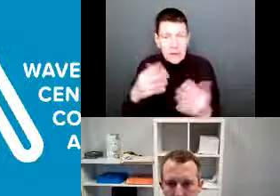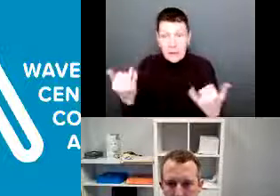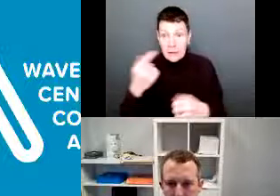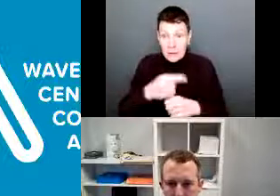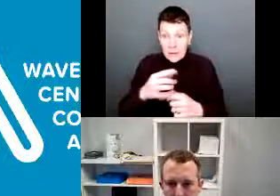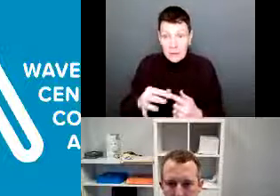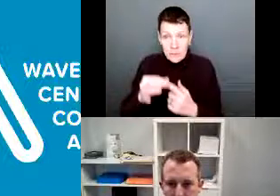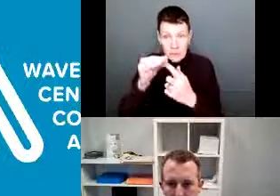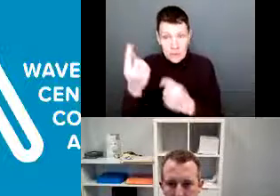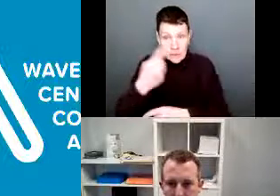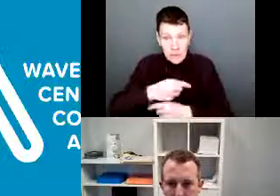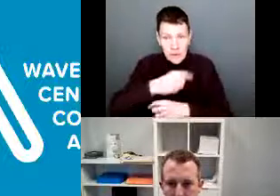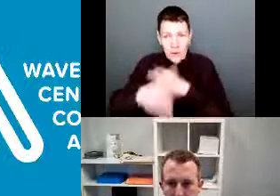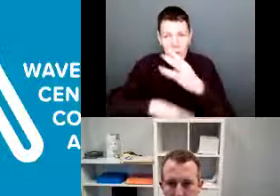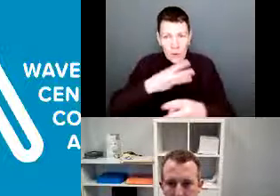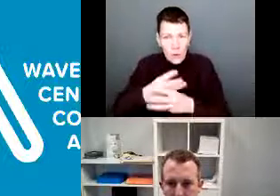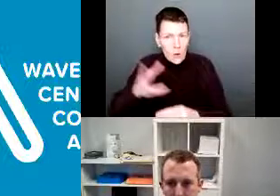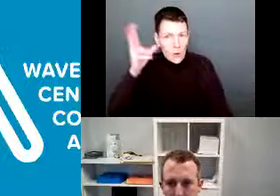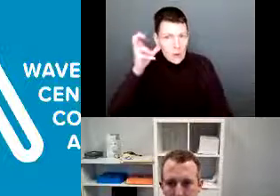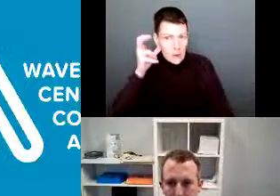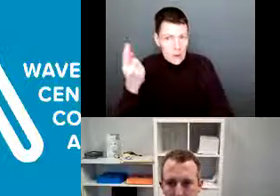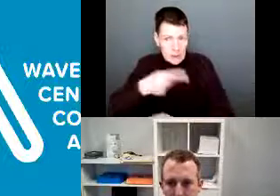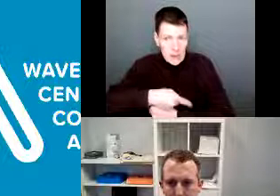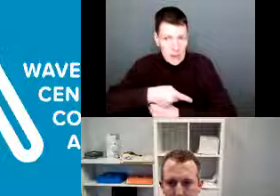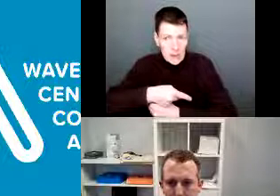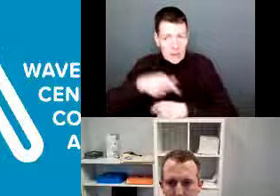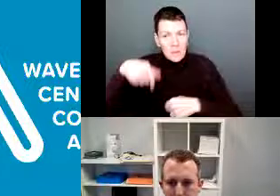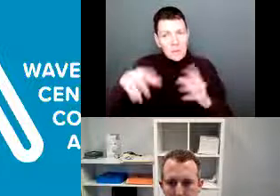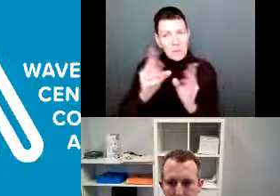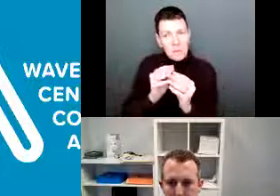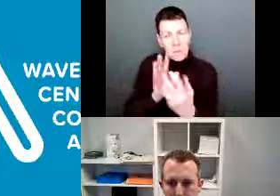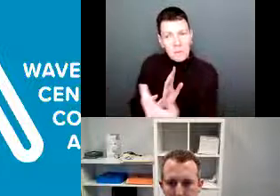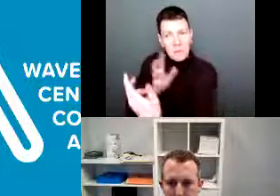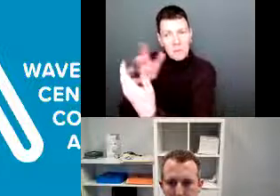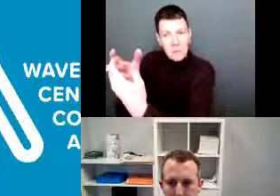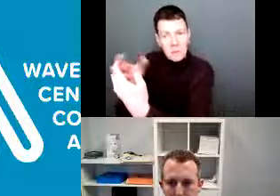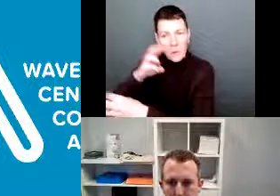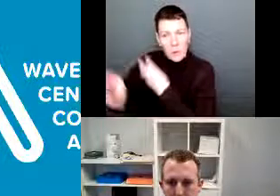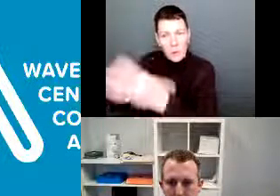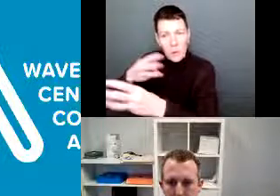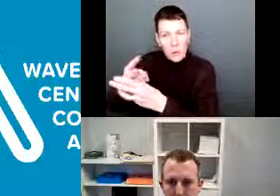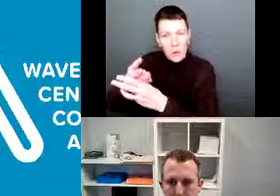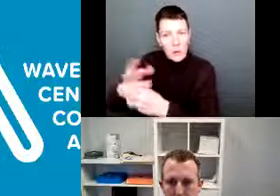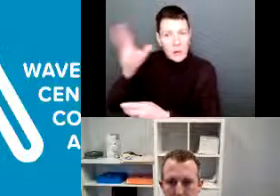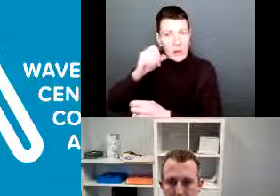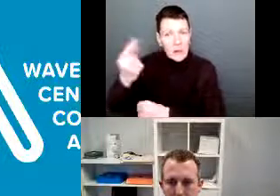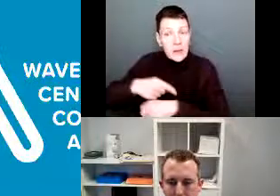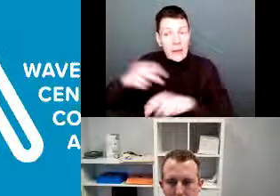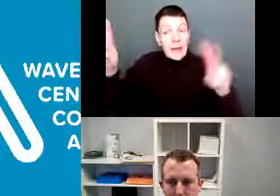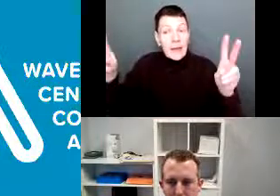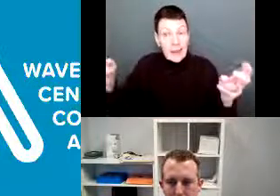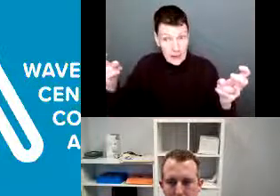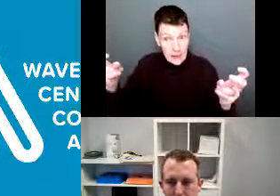Day. Our session is in line with the World Hearing Day theme of To Hear for